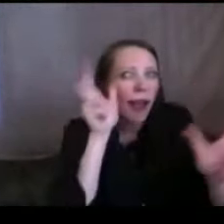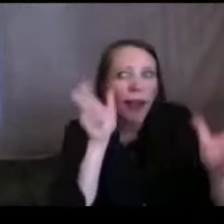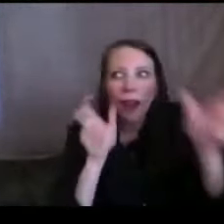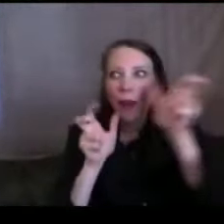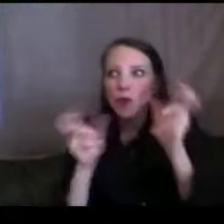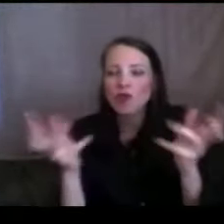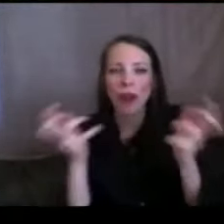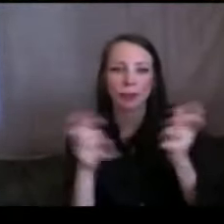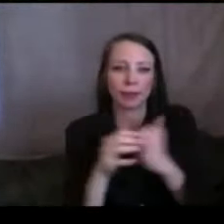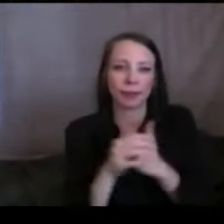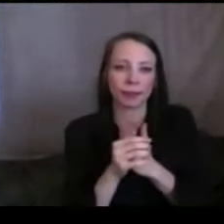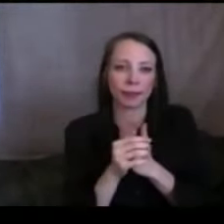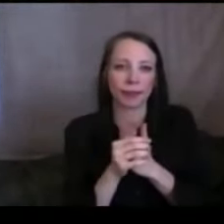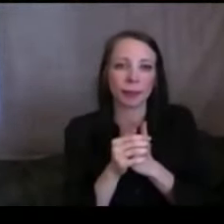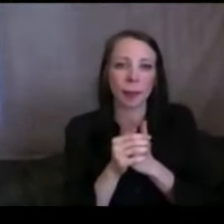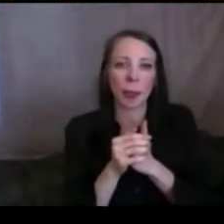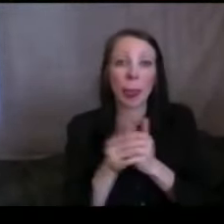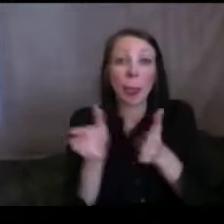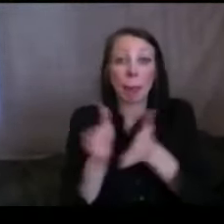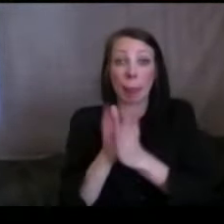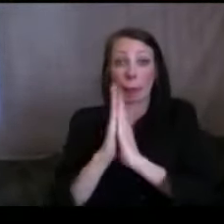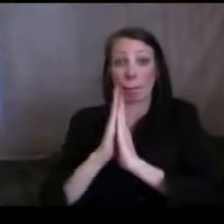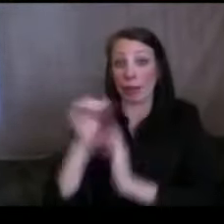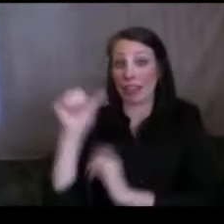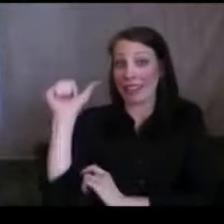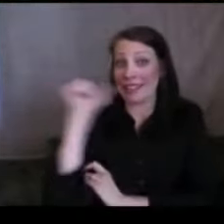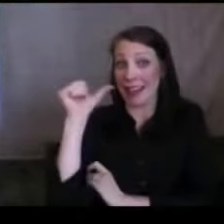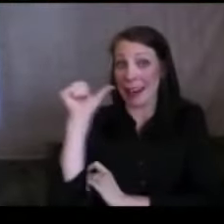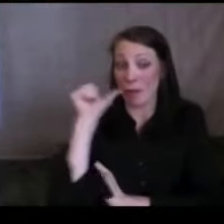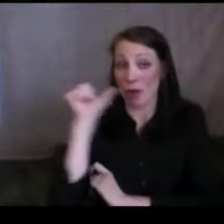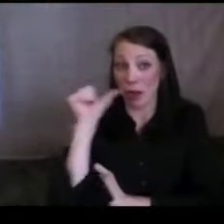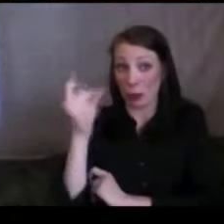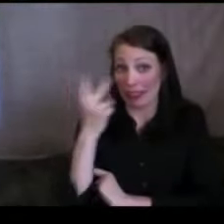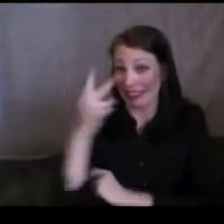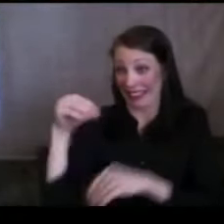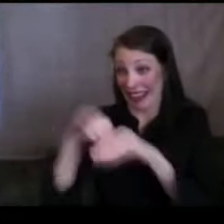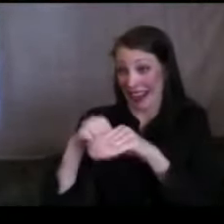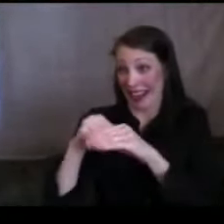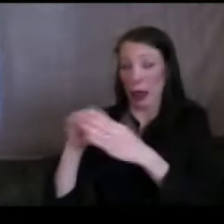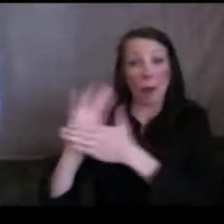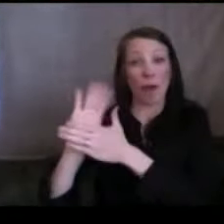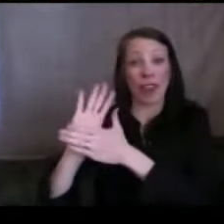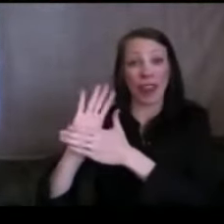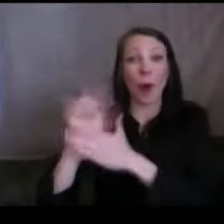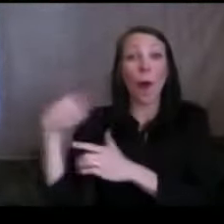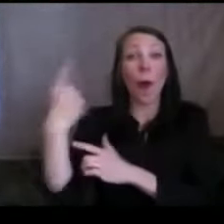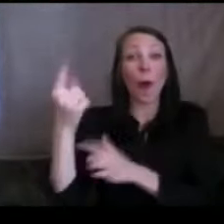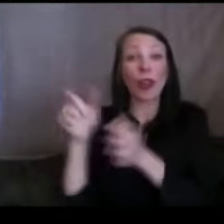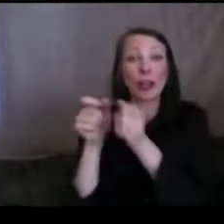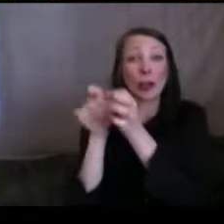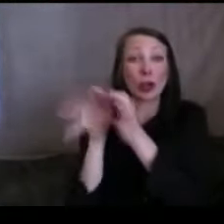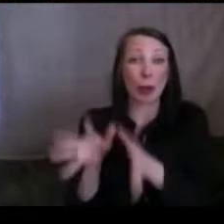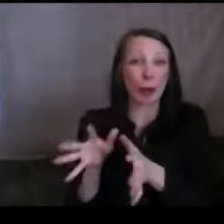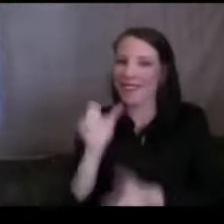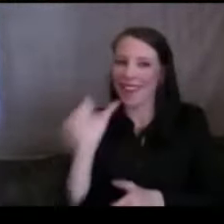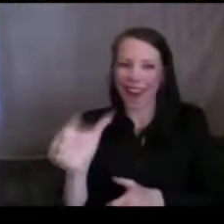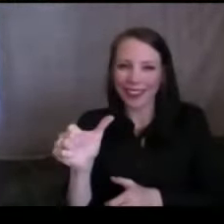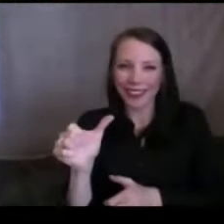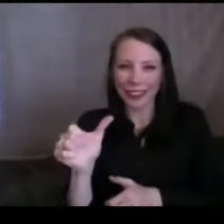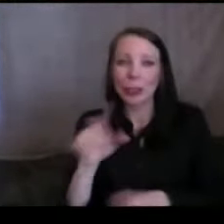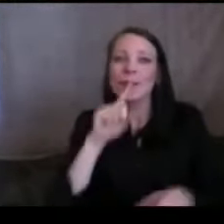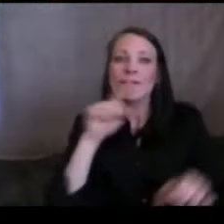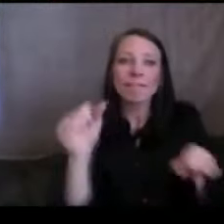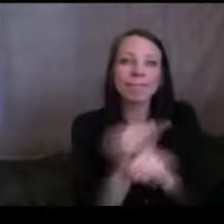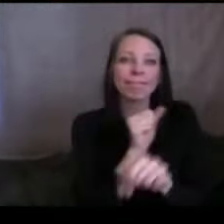So I wanted to ask April, it's clear from the film that you're not just a translator and that you're really a